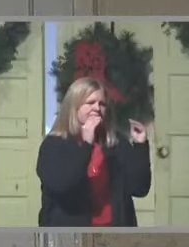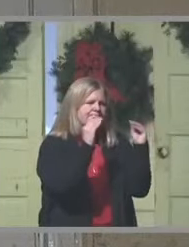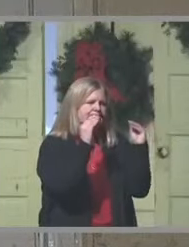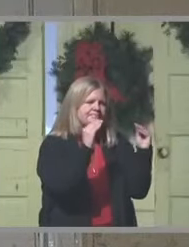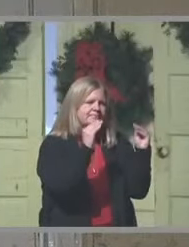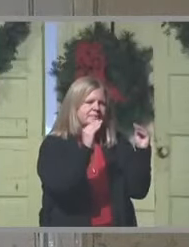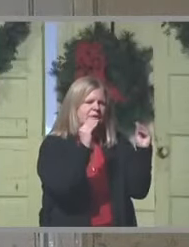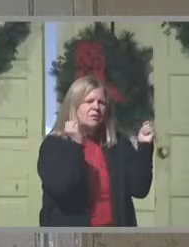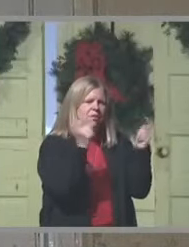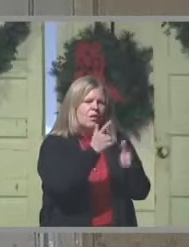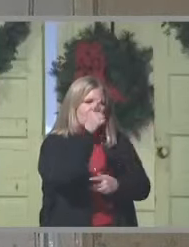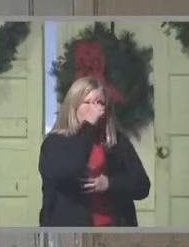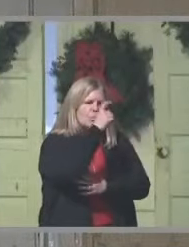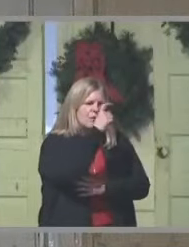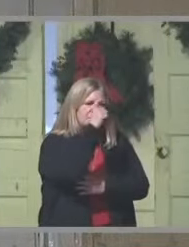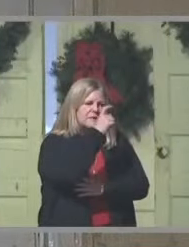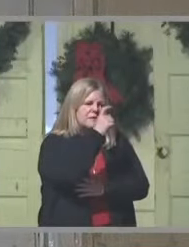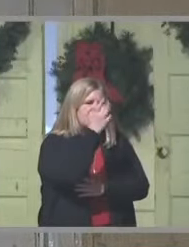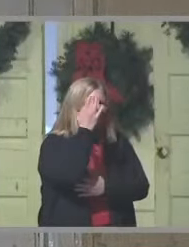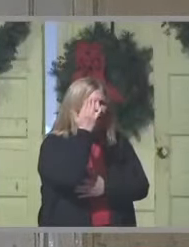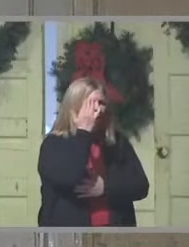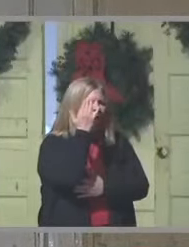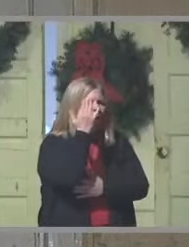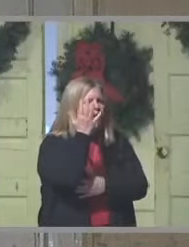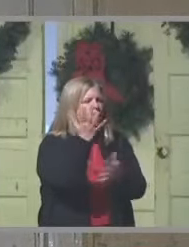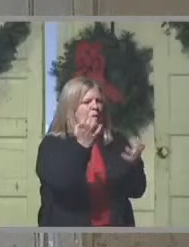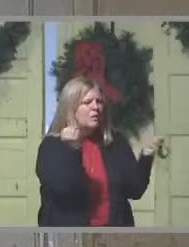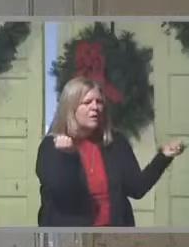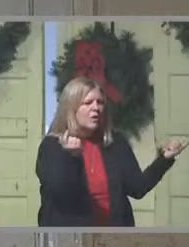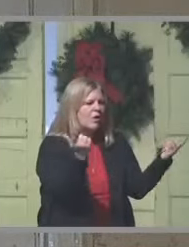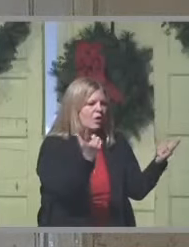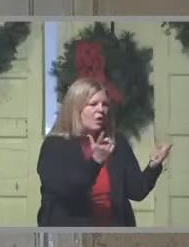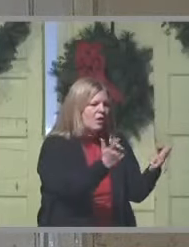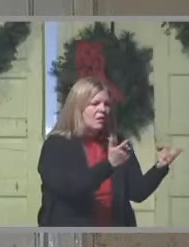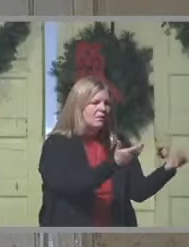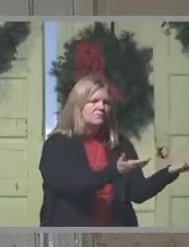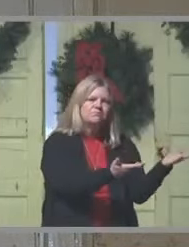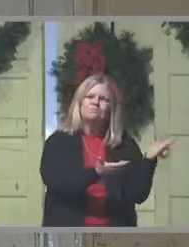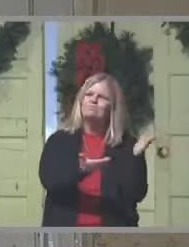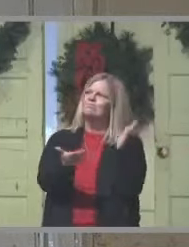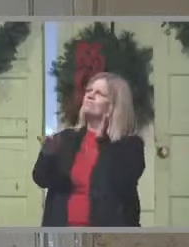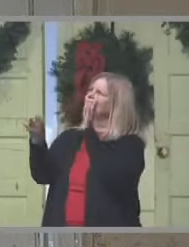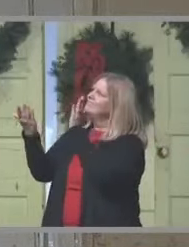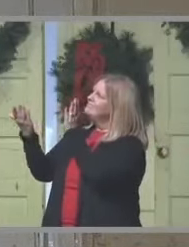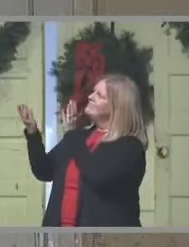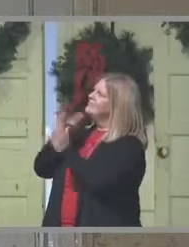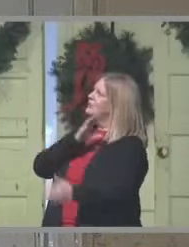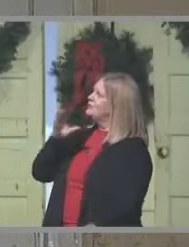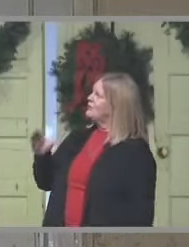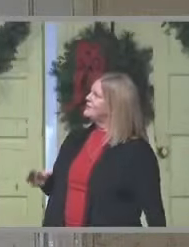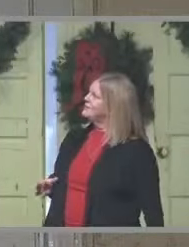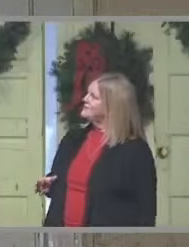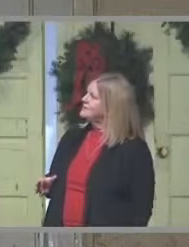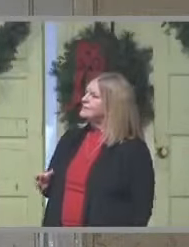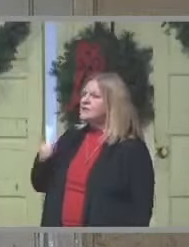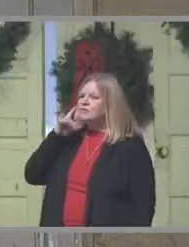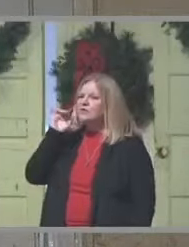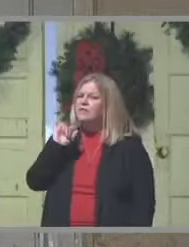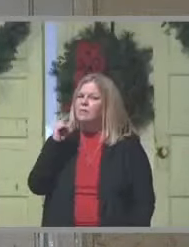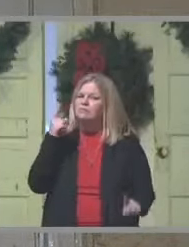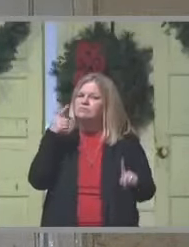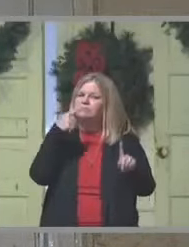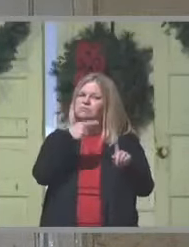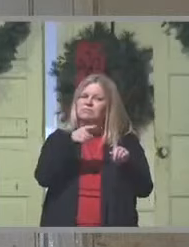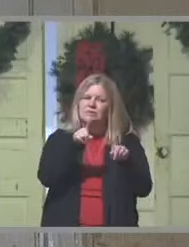all wisdom, so that we might present every man complete in Christ. And for this purpose